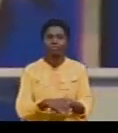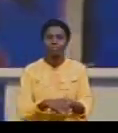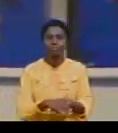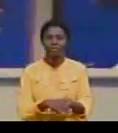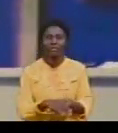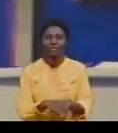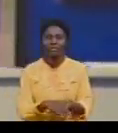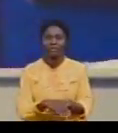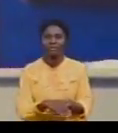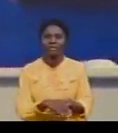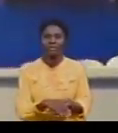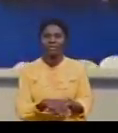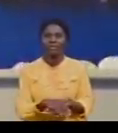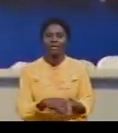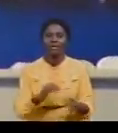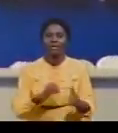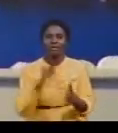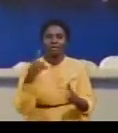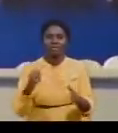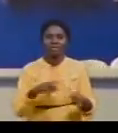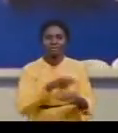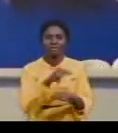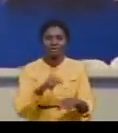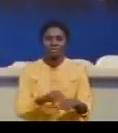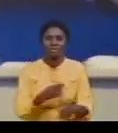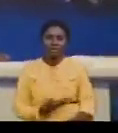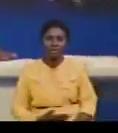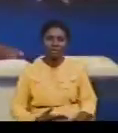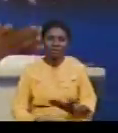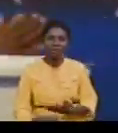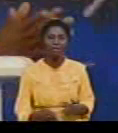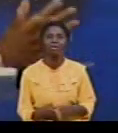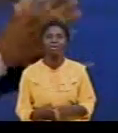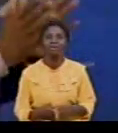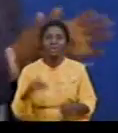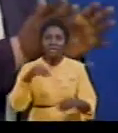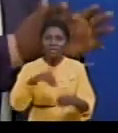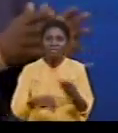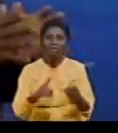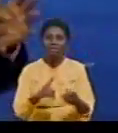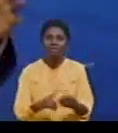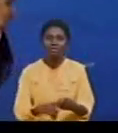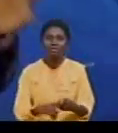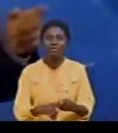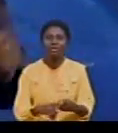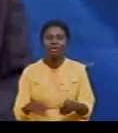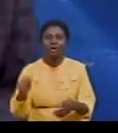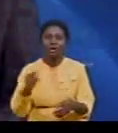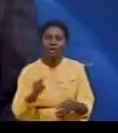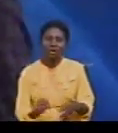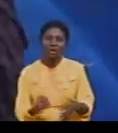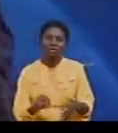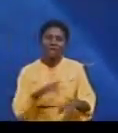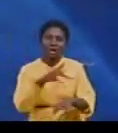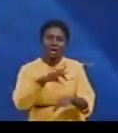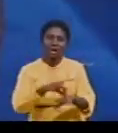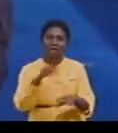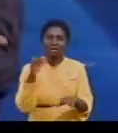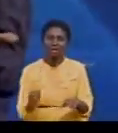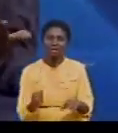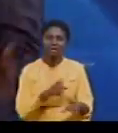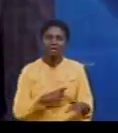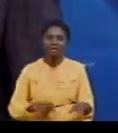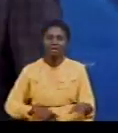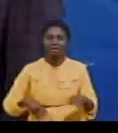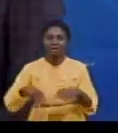birth, it's the natural birth into an earthly kingdom. Number two, the